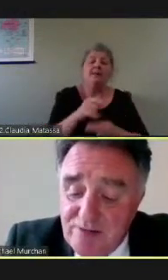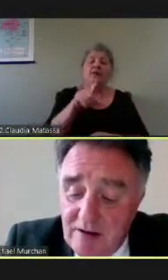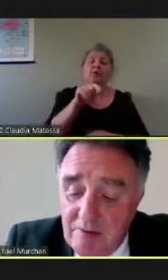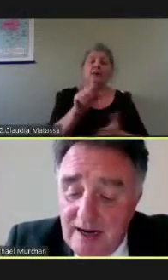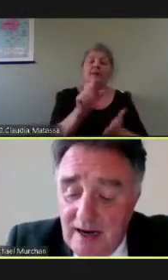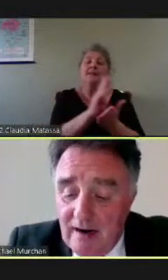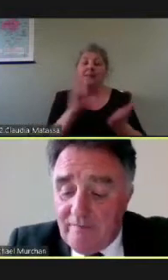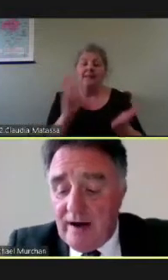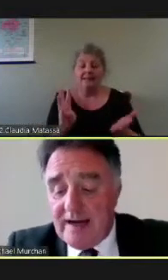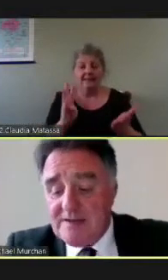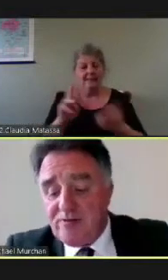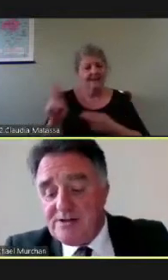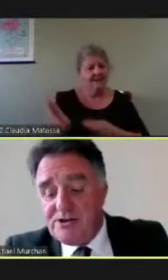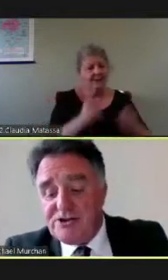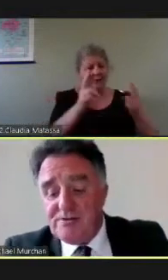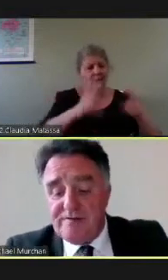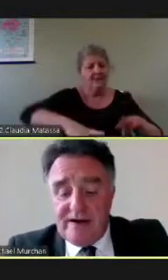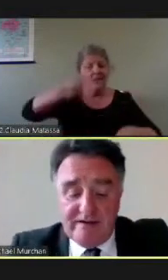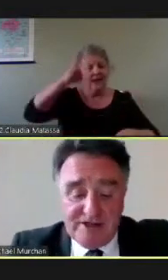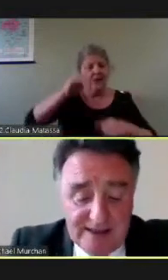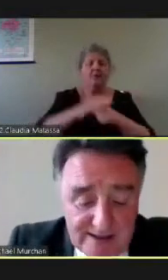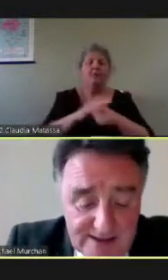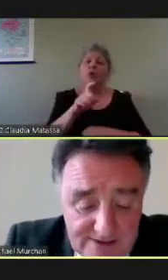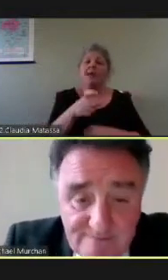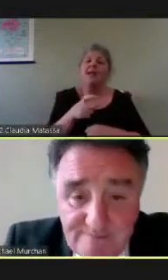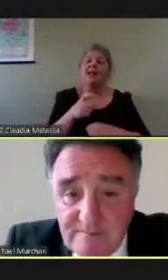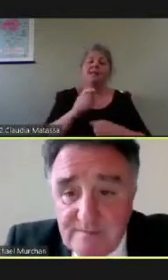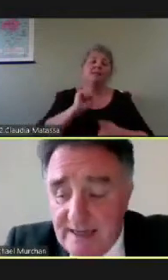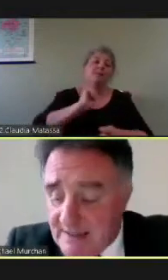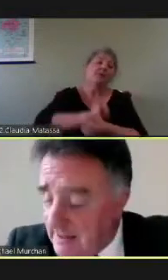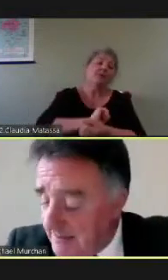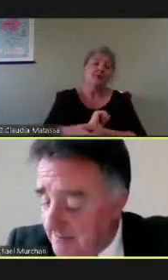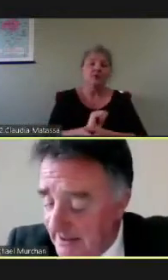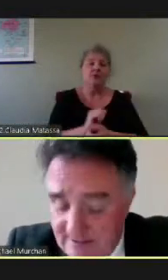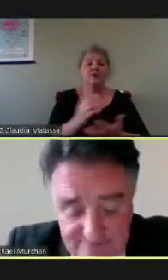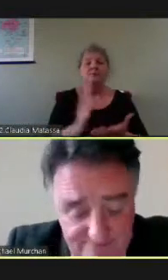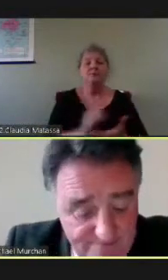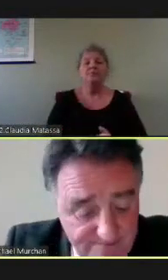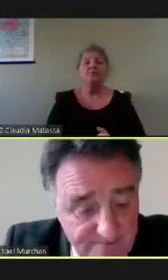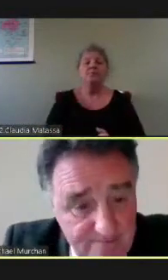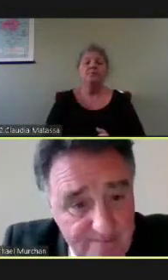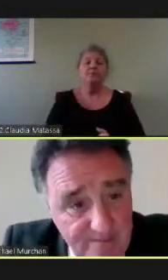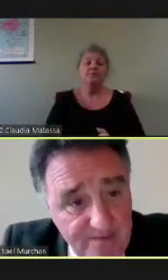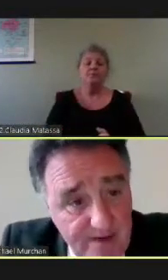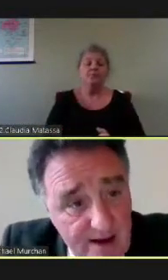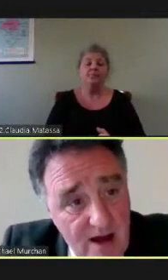this rate is probably higher for ex-prisoners due to various reasons. Next slide, please.